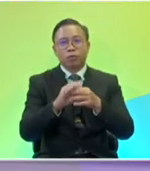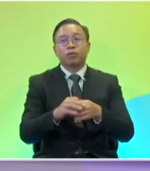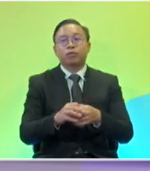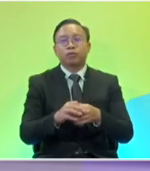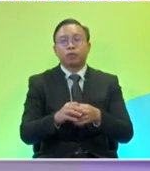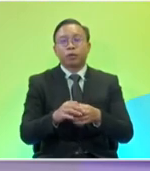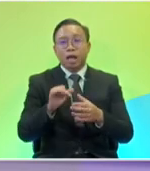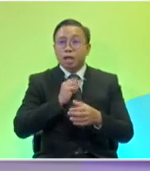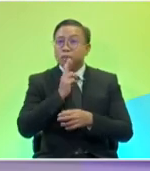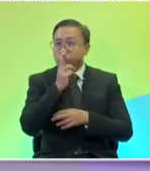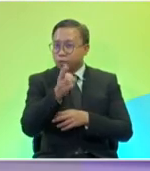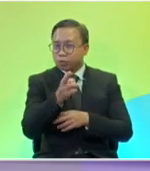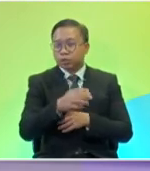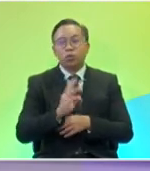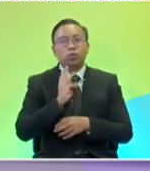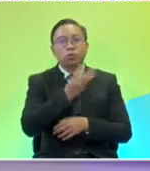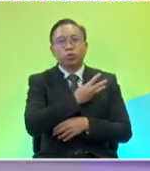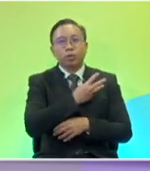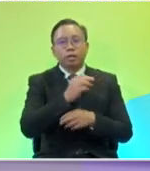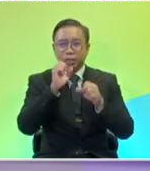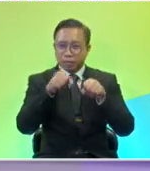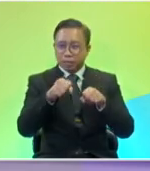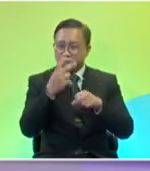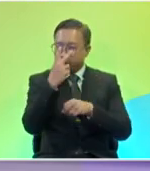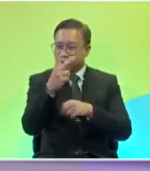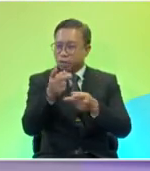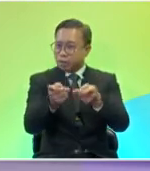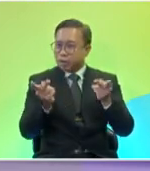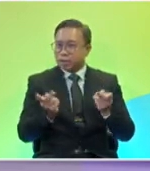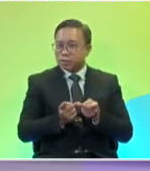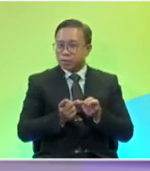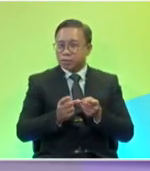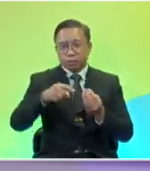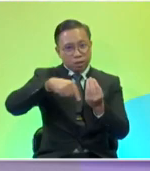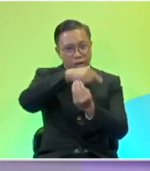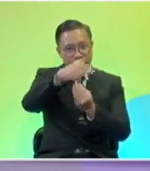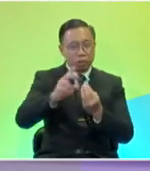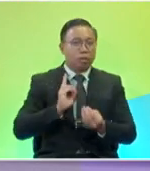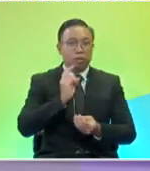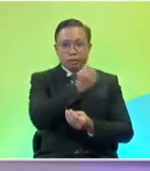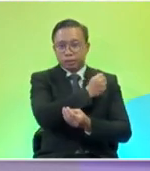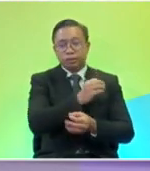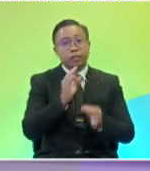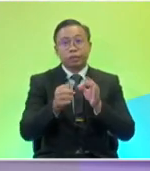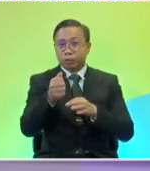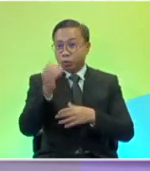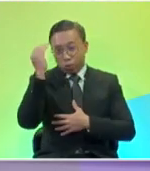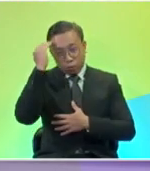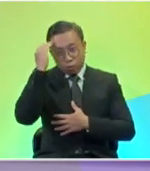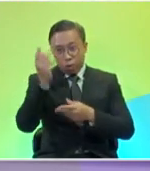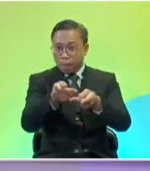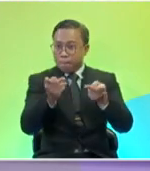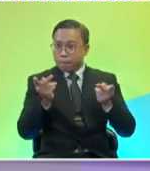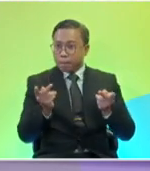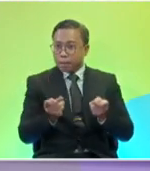Yes, I'm sure we can see all these places around us, right? Yes. So everyone at home, if you notice these places that